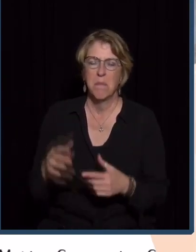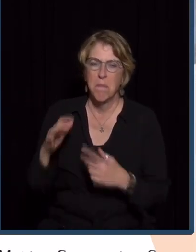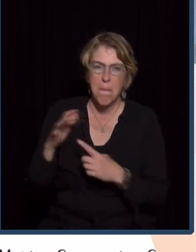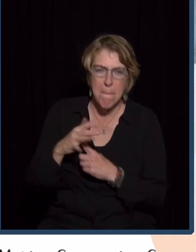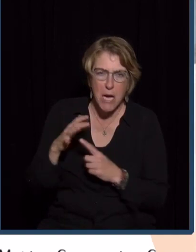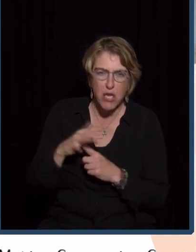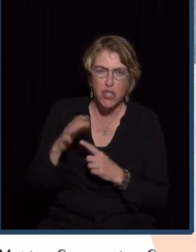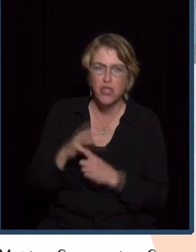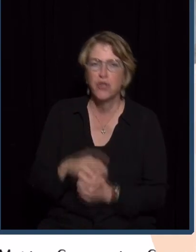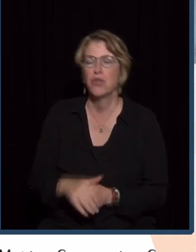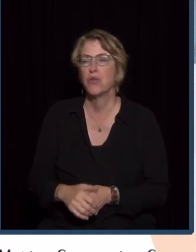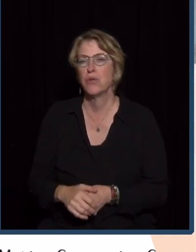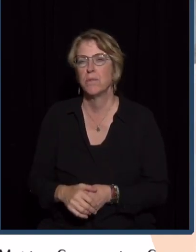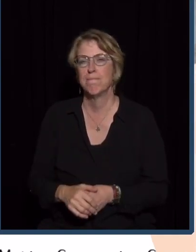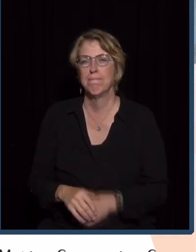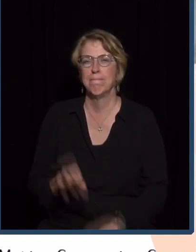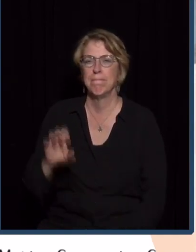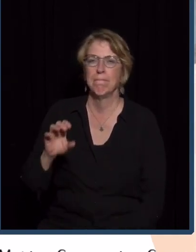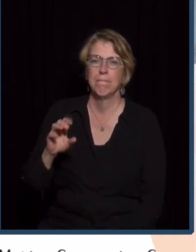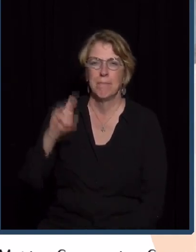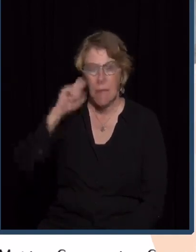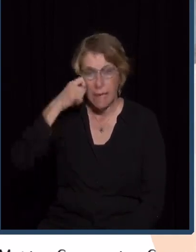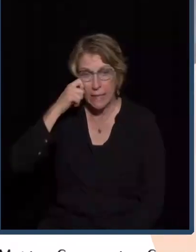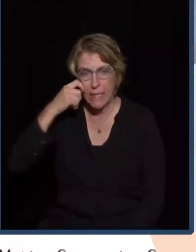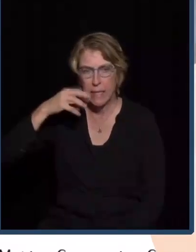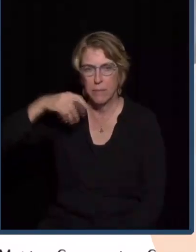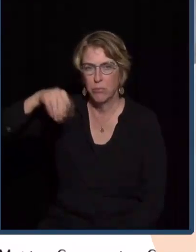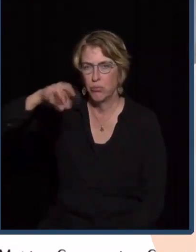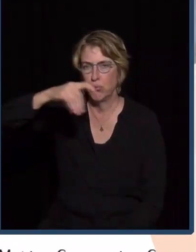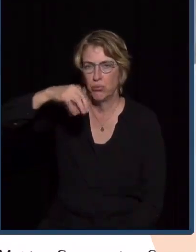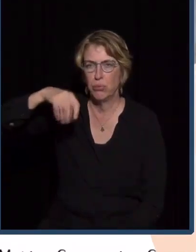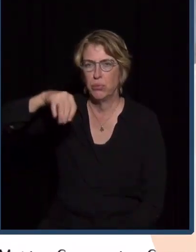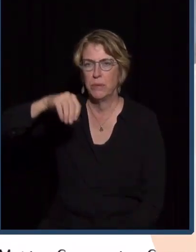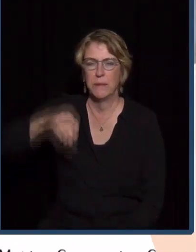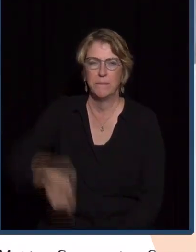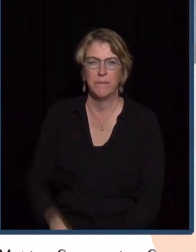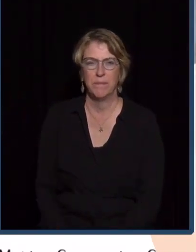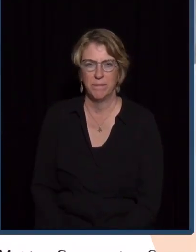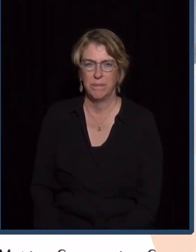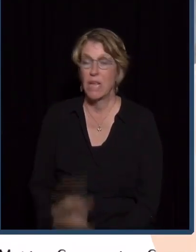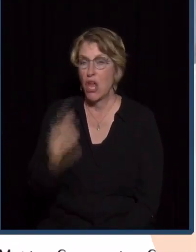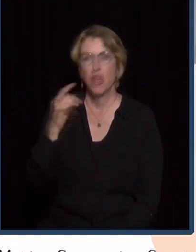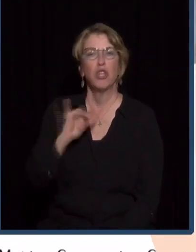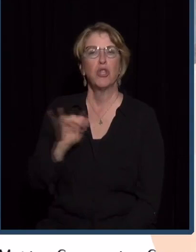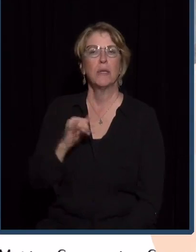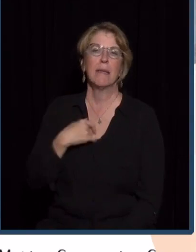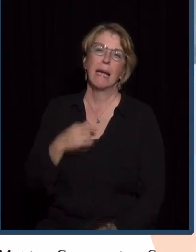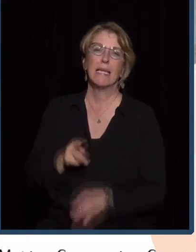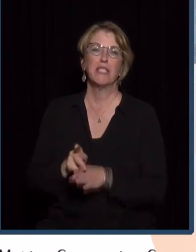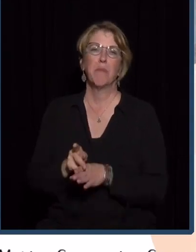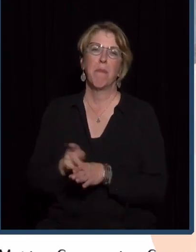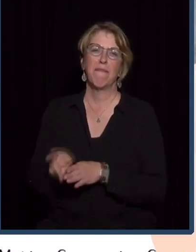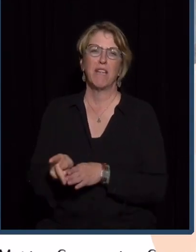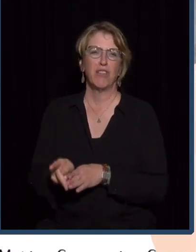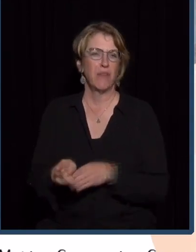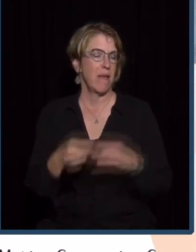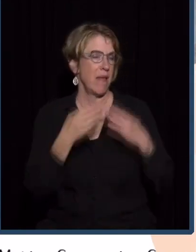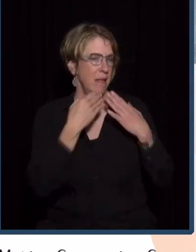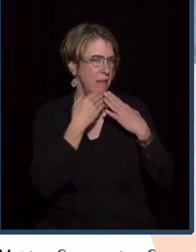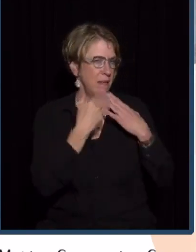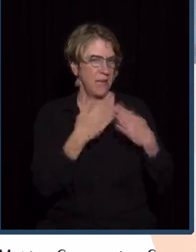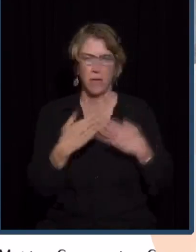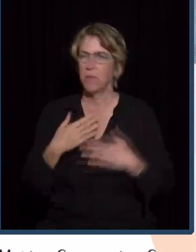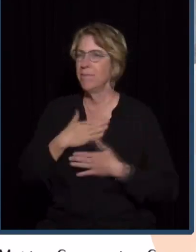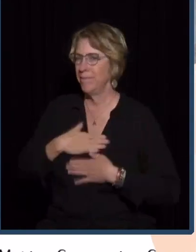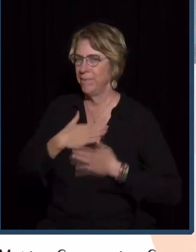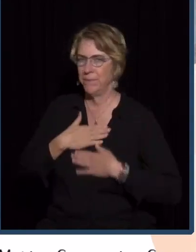We'll see what's nice and fresh on top for a nice garnish. Awesome. Look Chef, very professional. Very professional. That's how we roll around here. Chef, thank you. Yeah, I appreciate it.